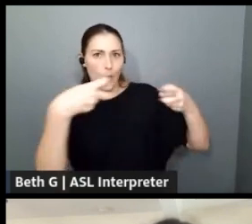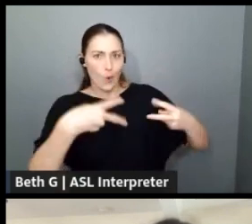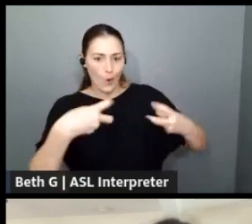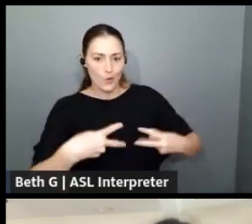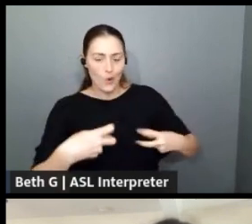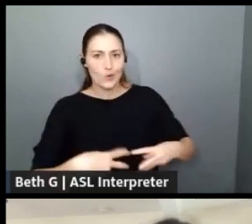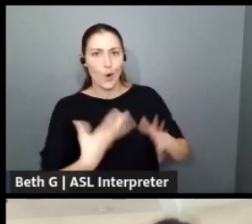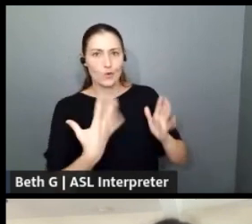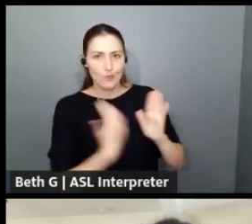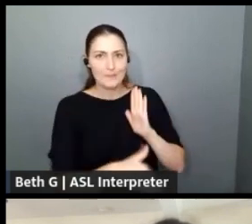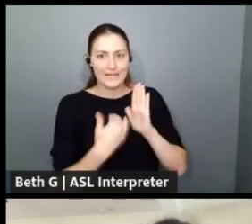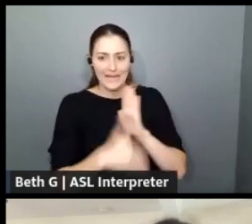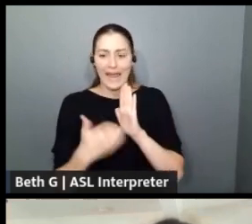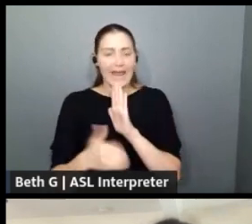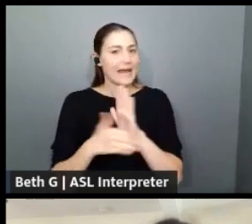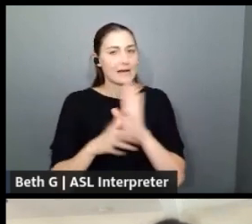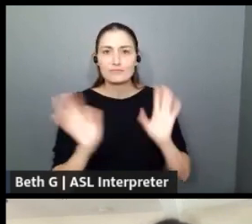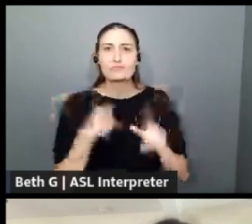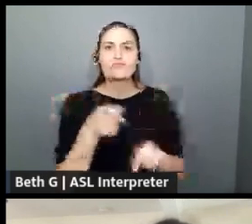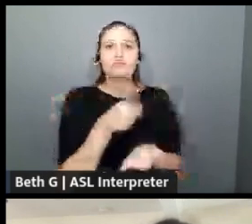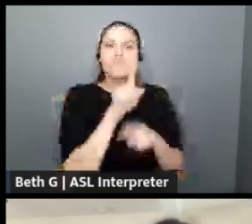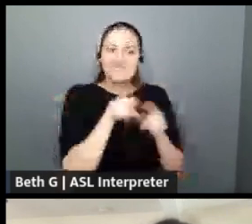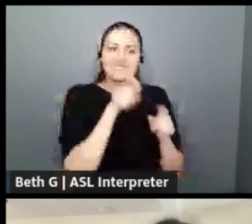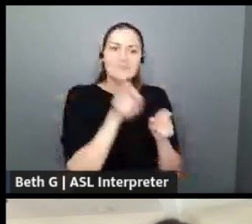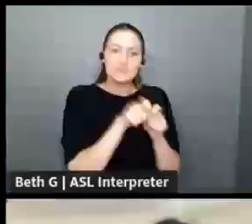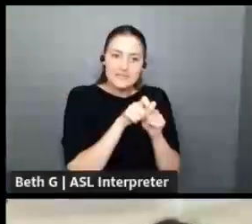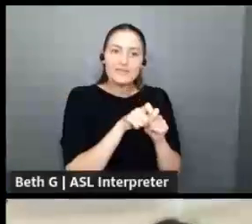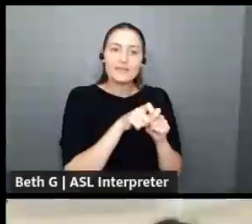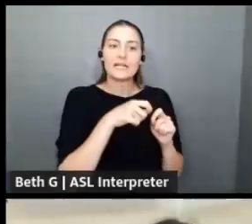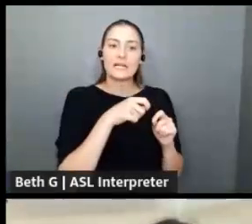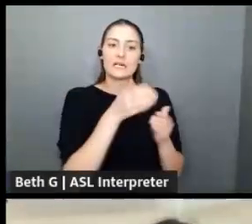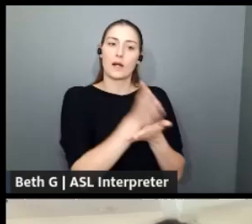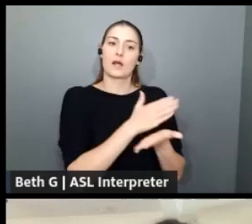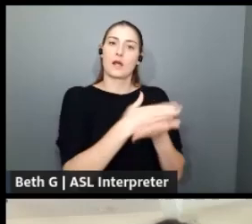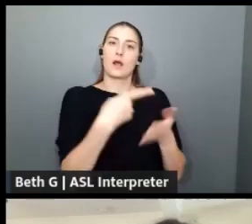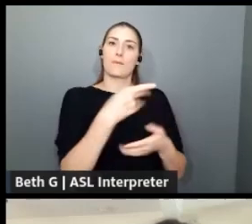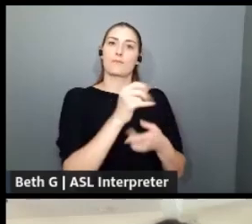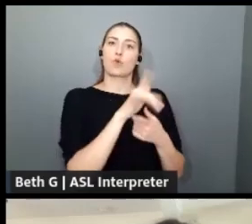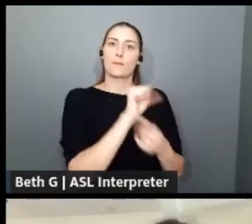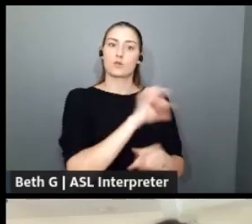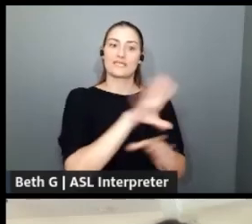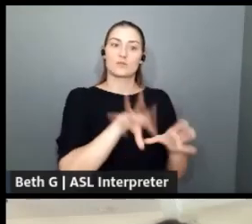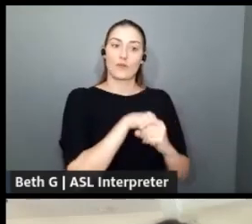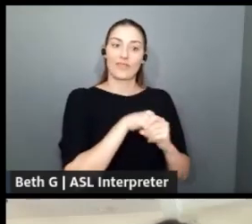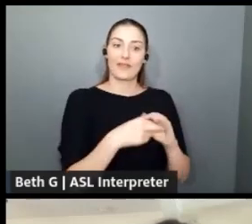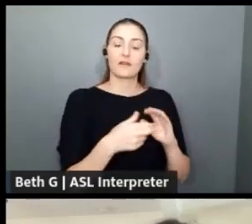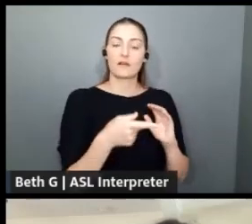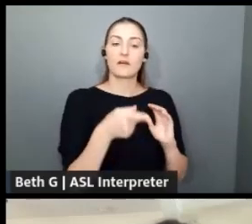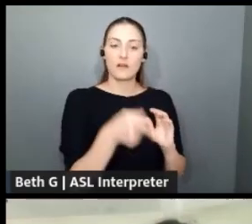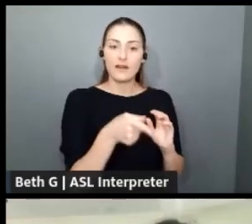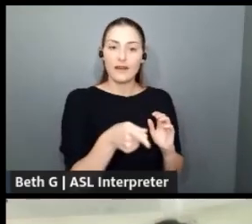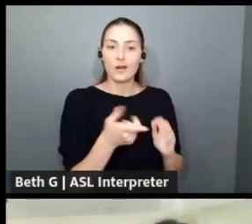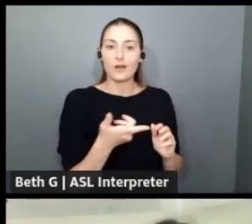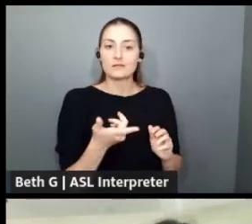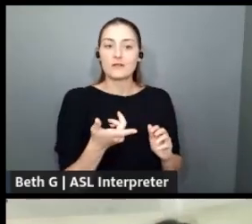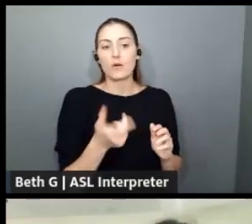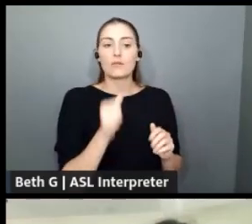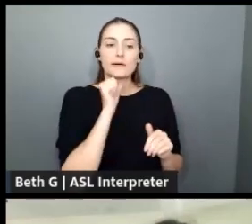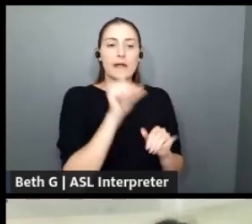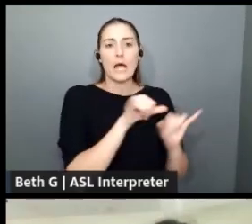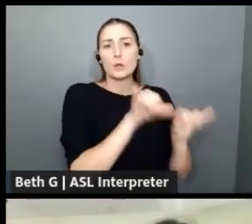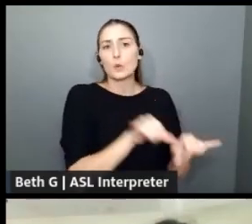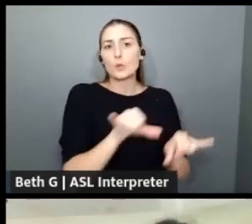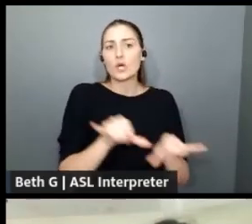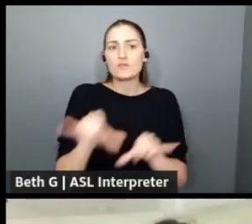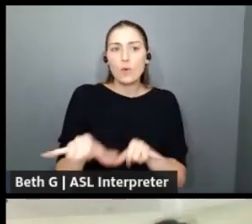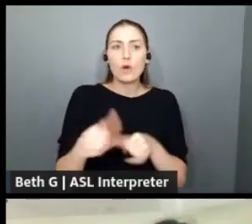you want to have like certain heterogeneous properties within that resource deployment. So it's like it's not purely like uniform, as in like every instant